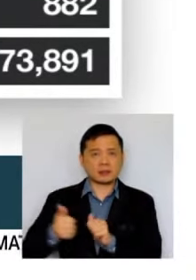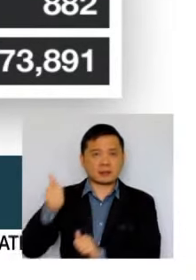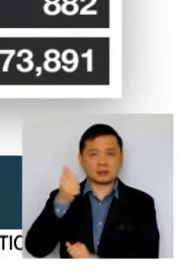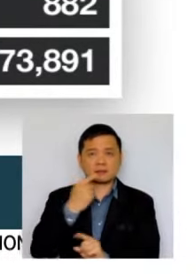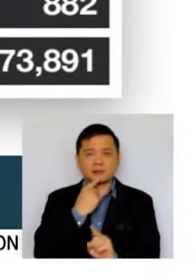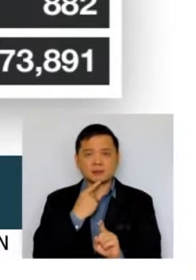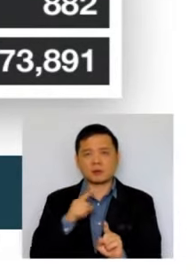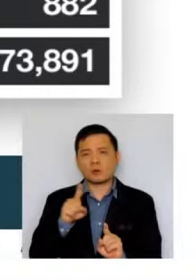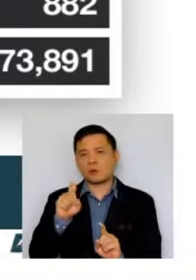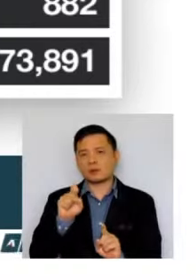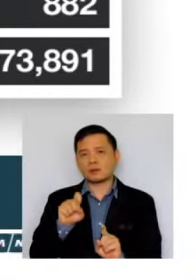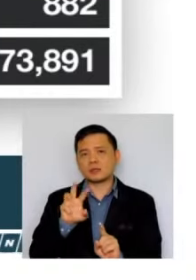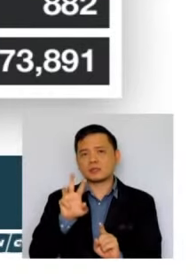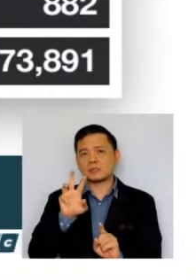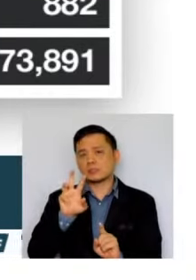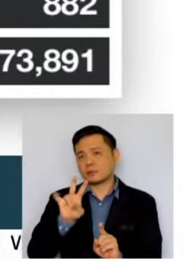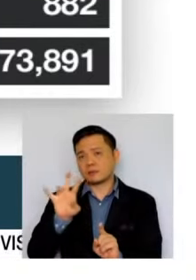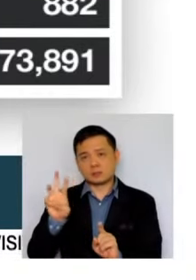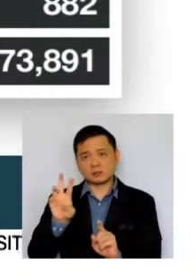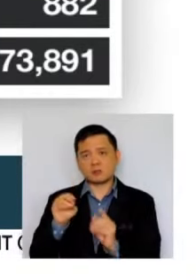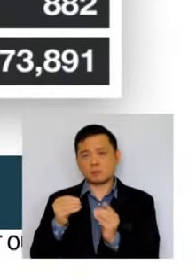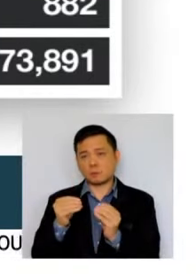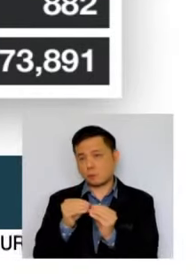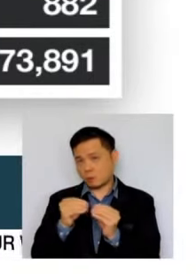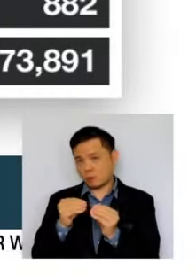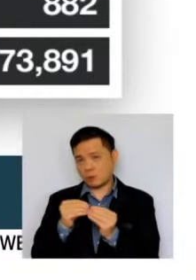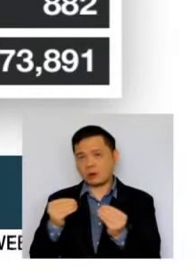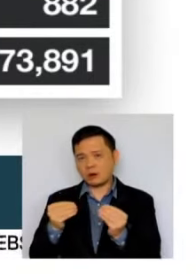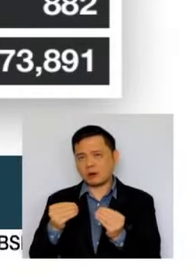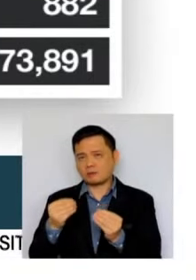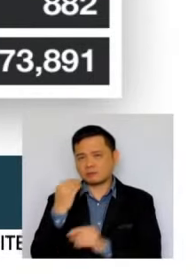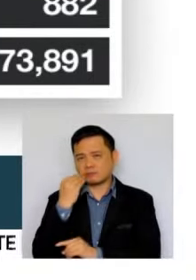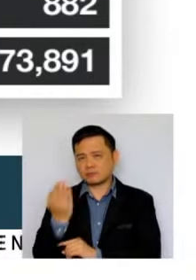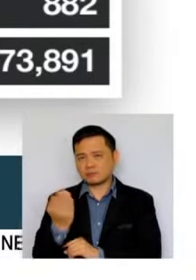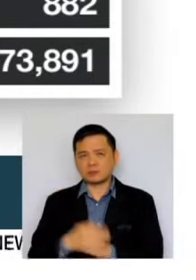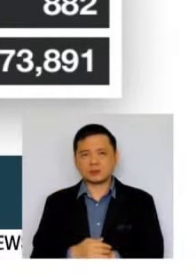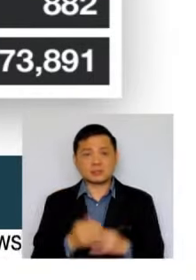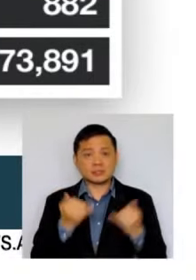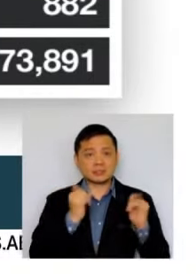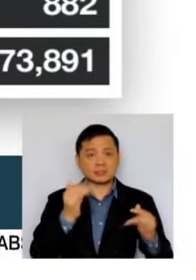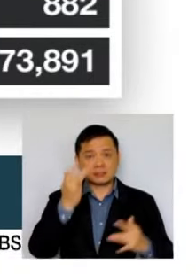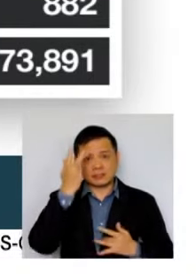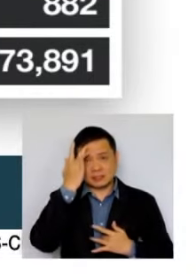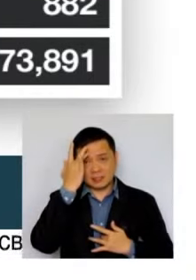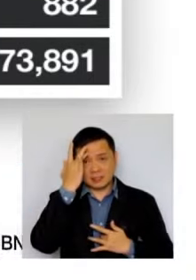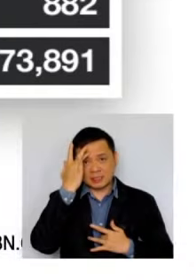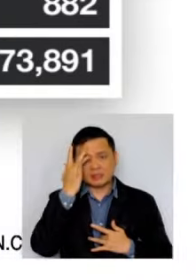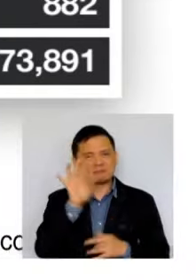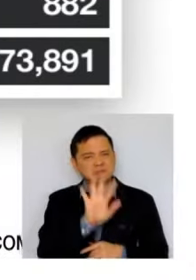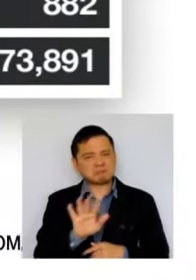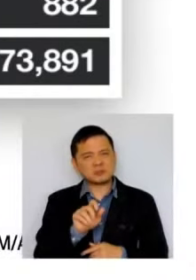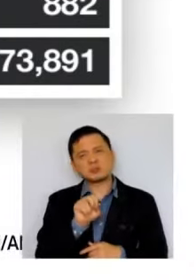176 more fatalities. The number of active cases remains at the 12,000 level.